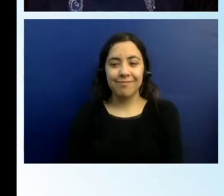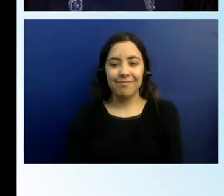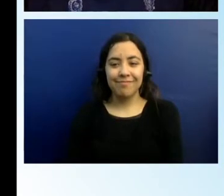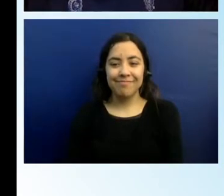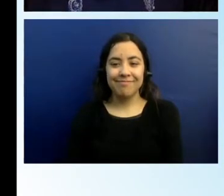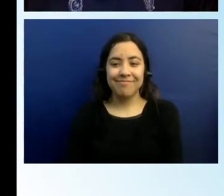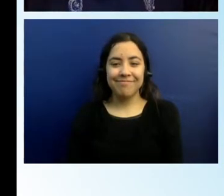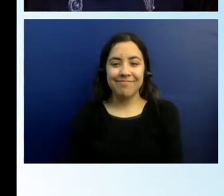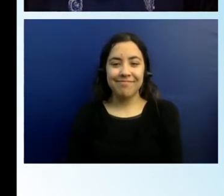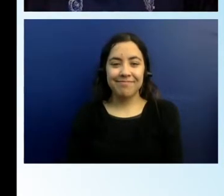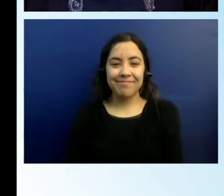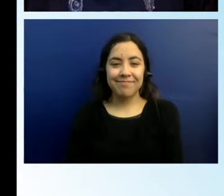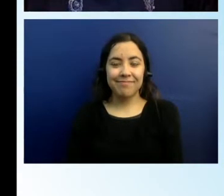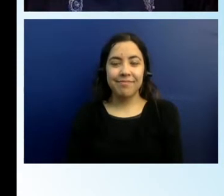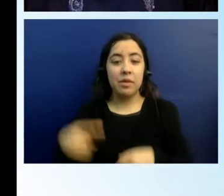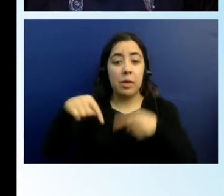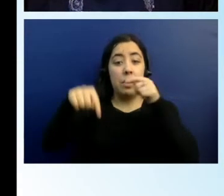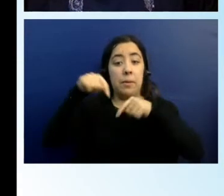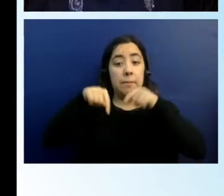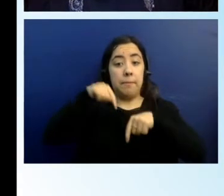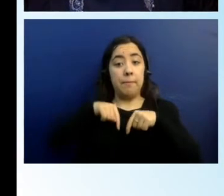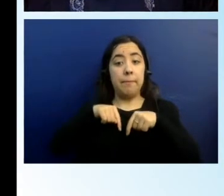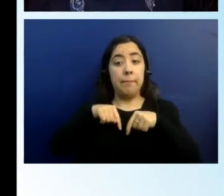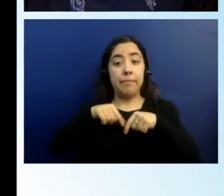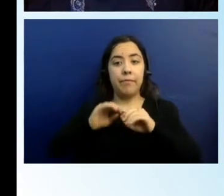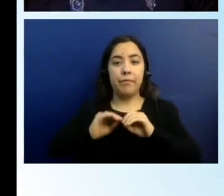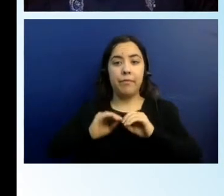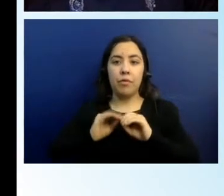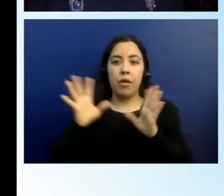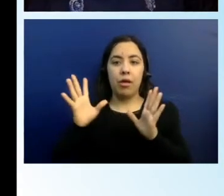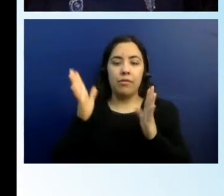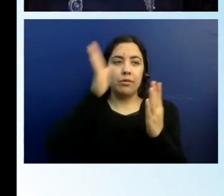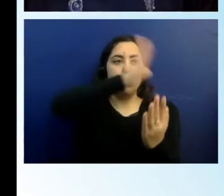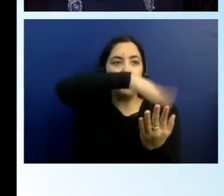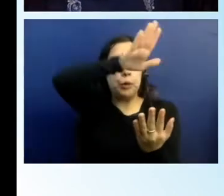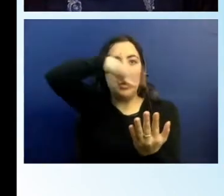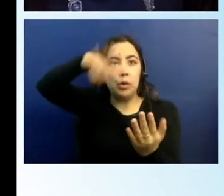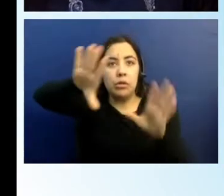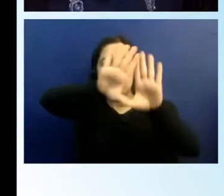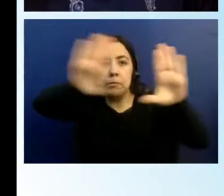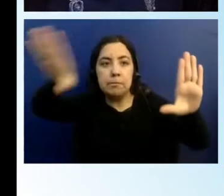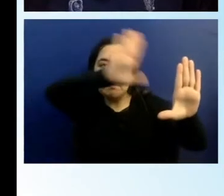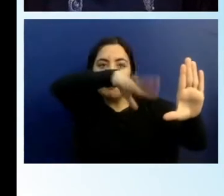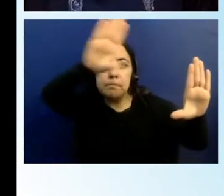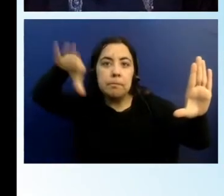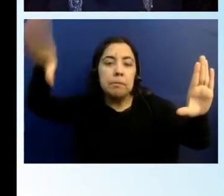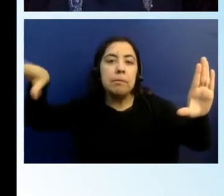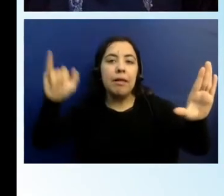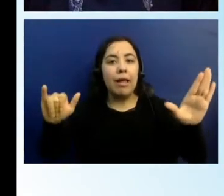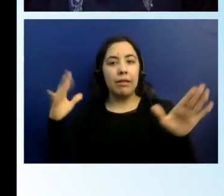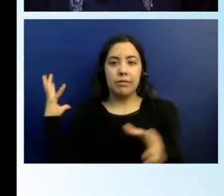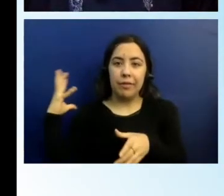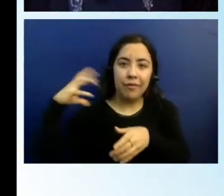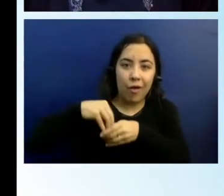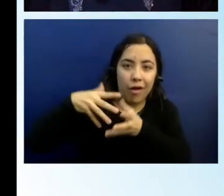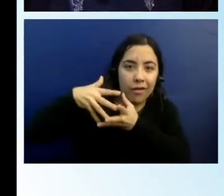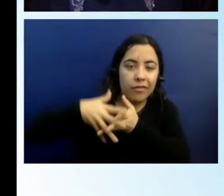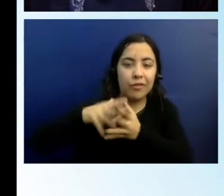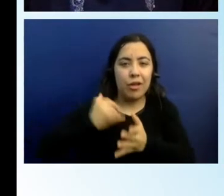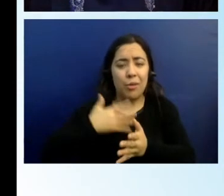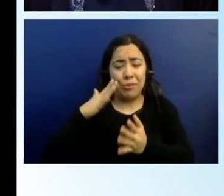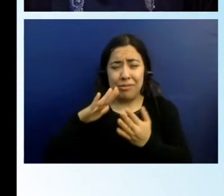Going back, it's obvious that murals have always been a part now of our neighborhoods for some